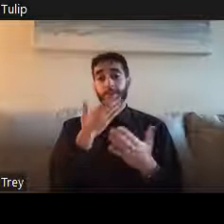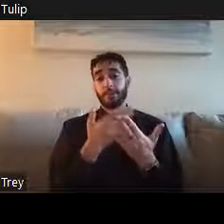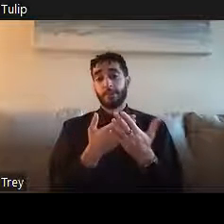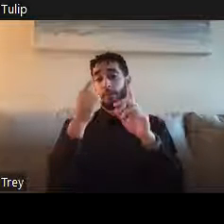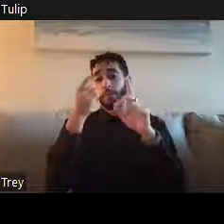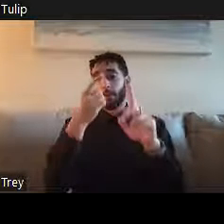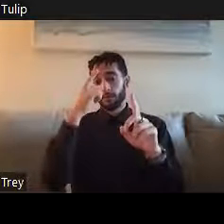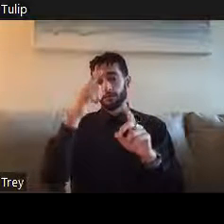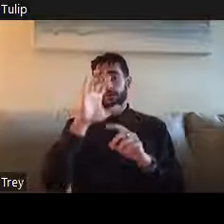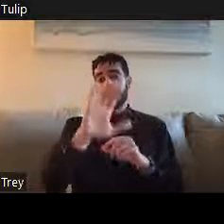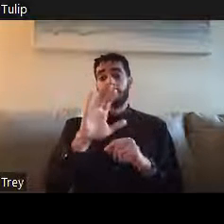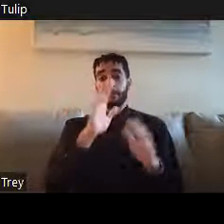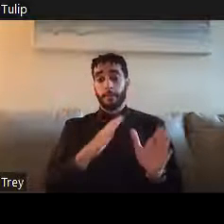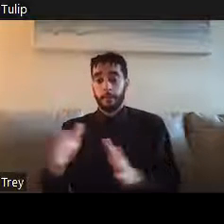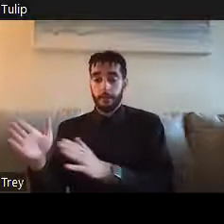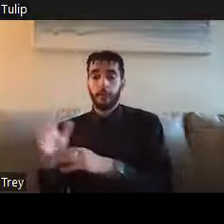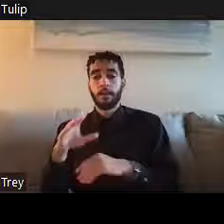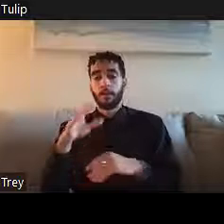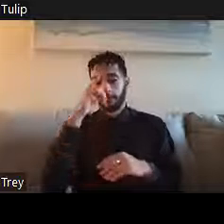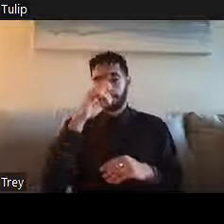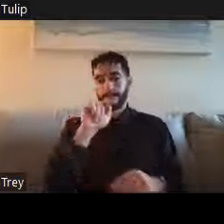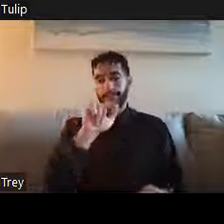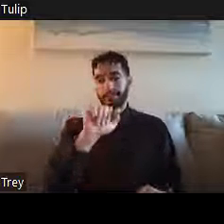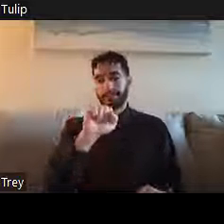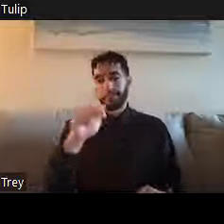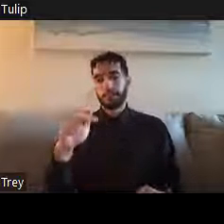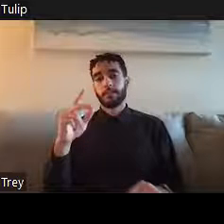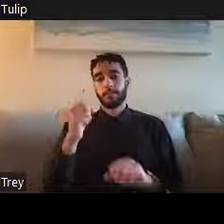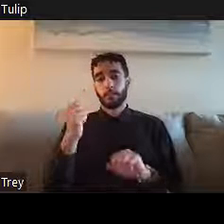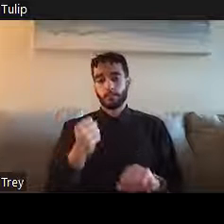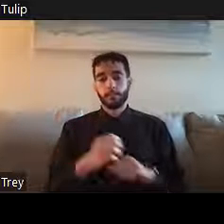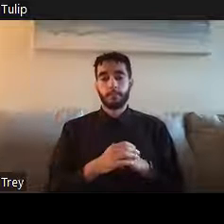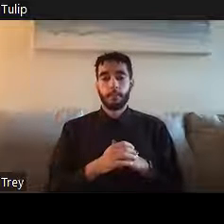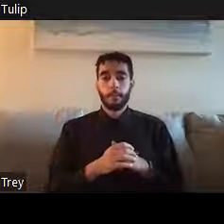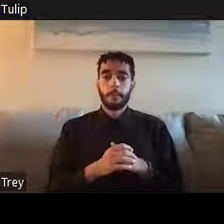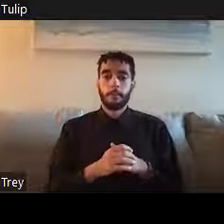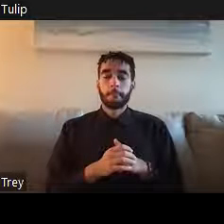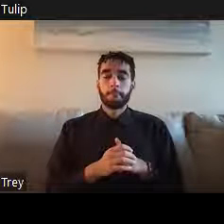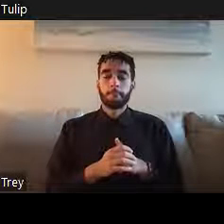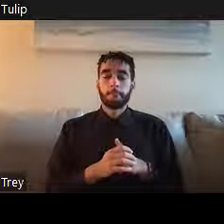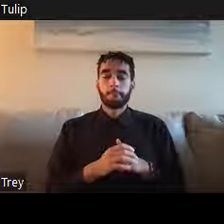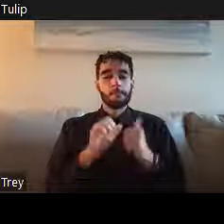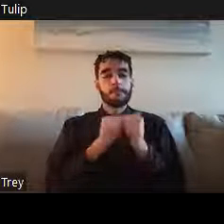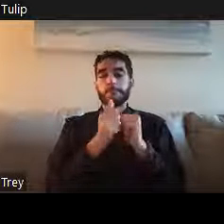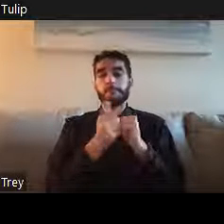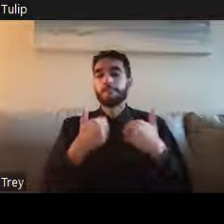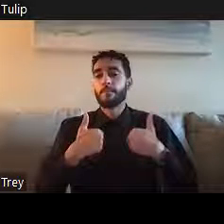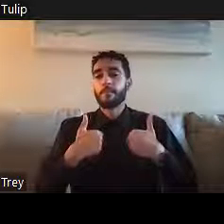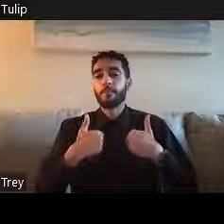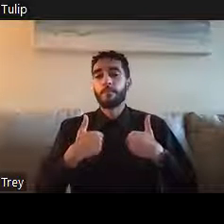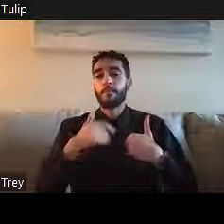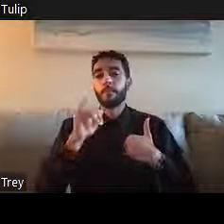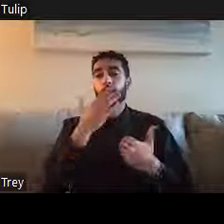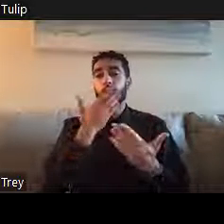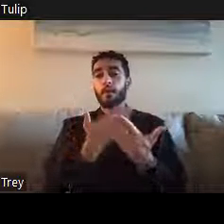for Aging and the Governor's Alzheimer's Task Force. How do we have a consumer-friendly web portal